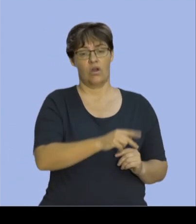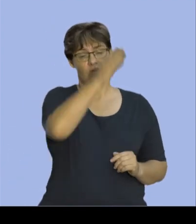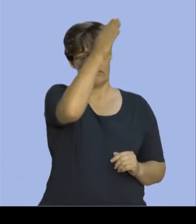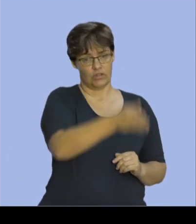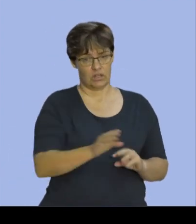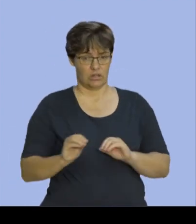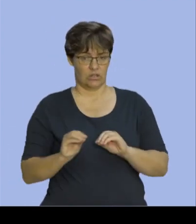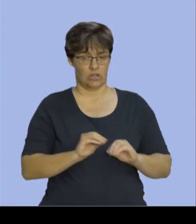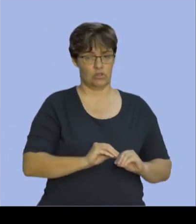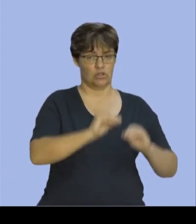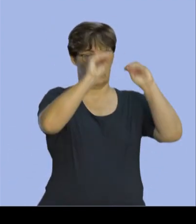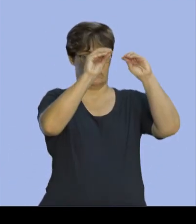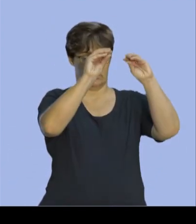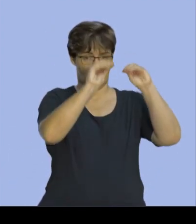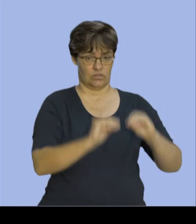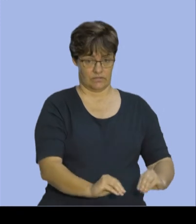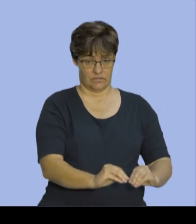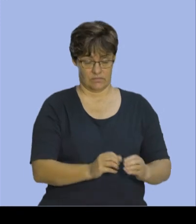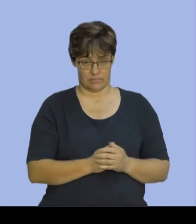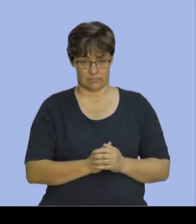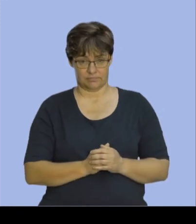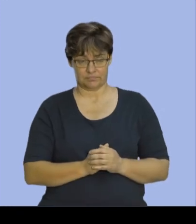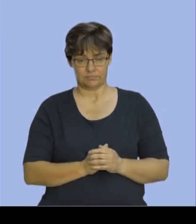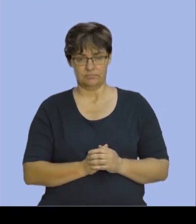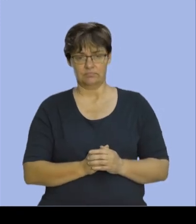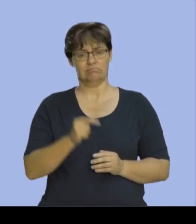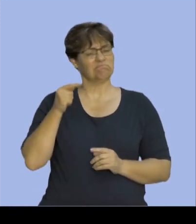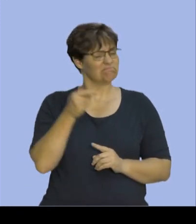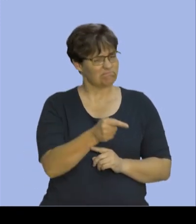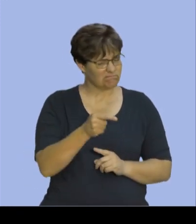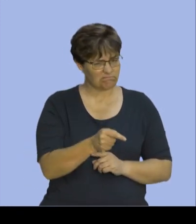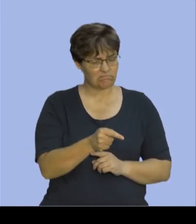shift. With the vertical shift, it's when we now